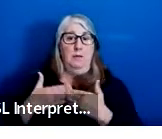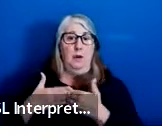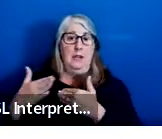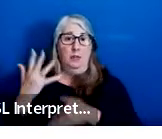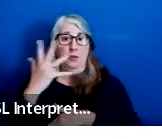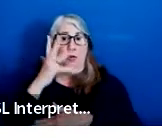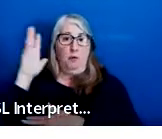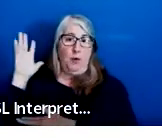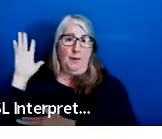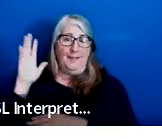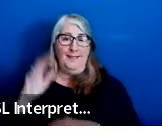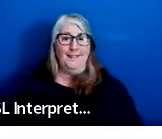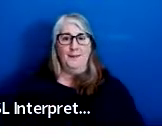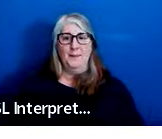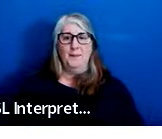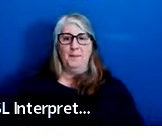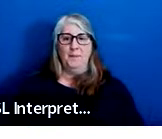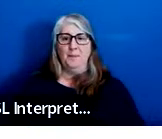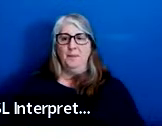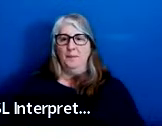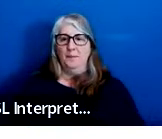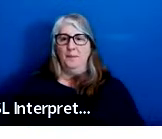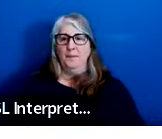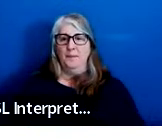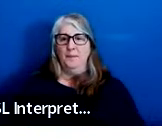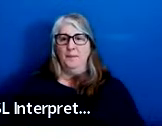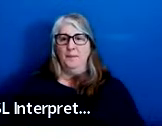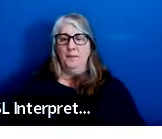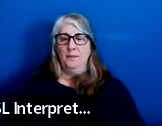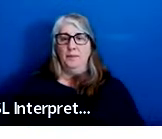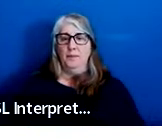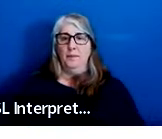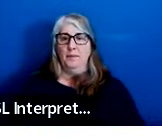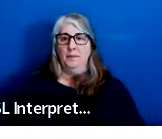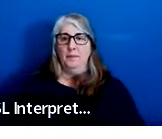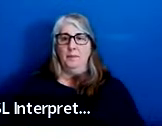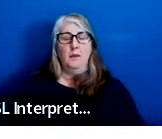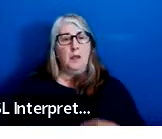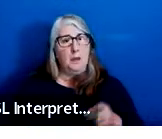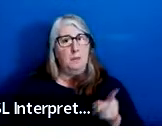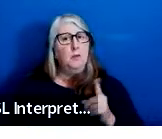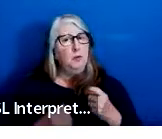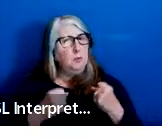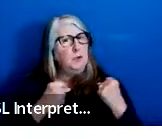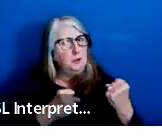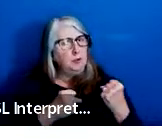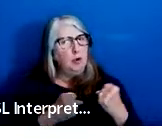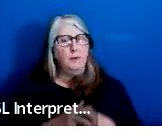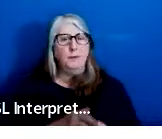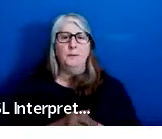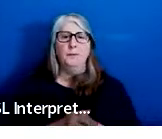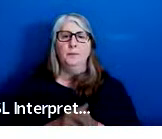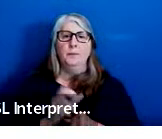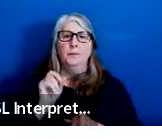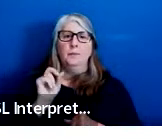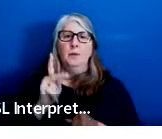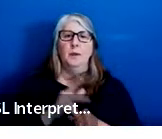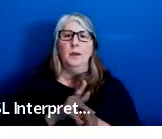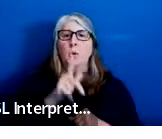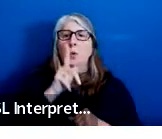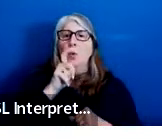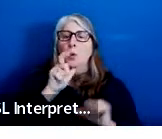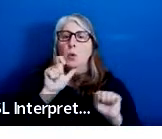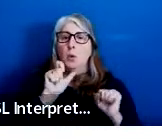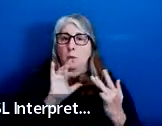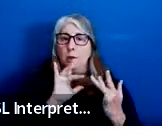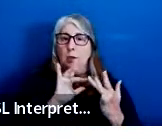So. Yep, those new resins are quite sturdy that we're utilizing for those carts. Yeah. Who can be